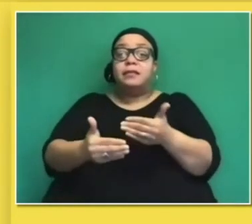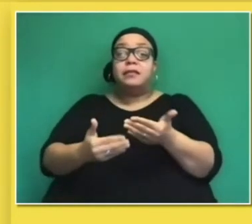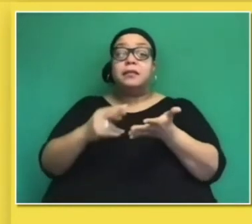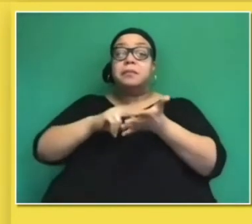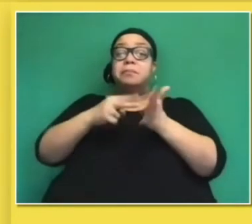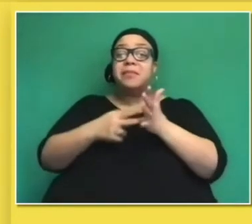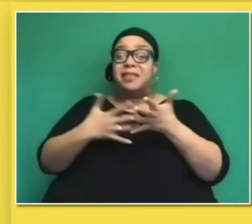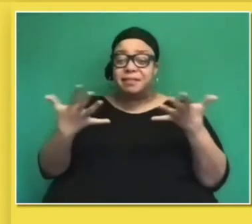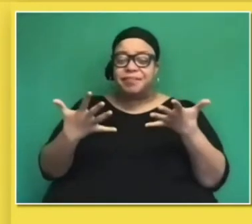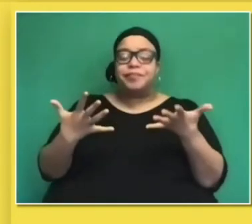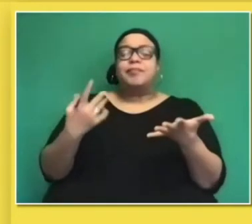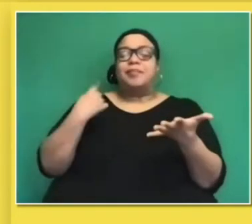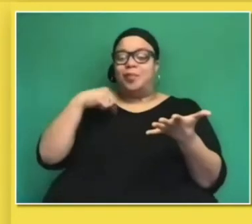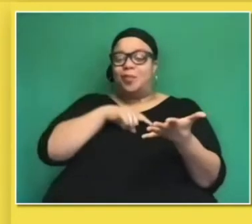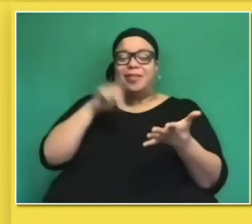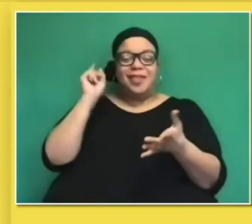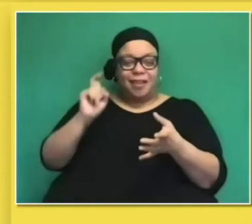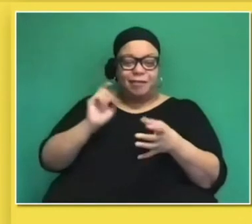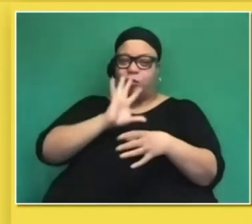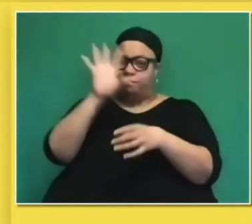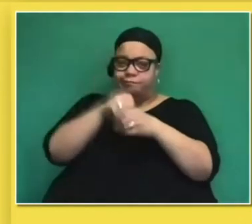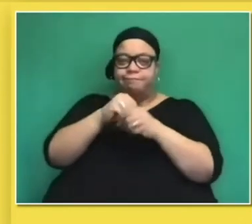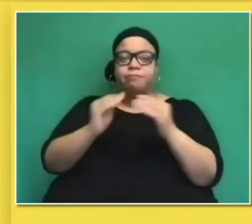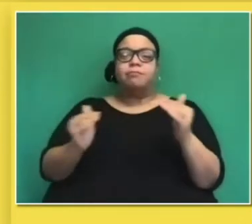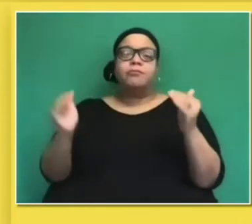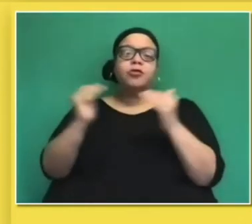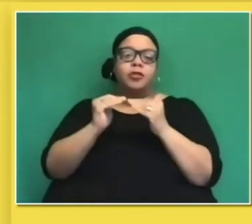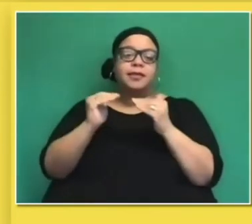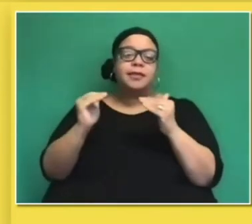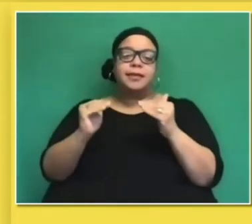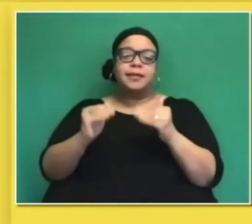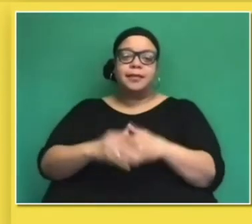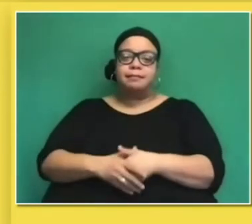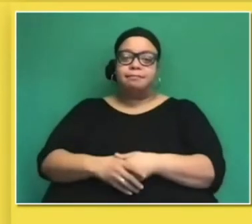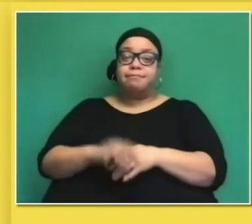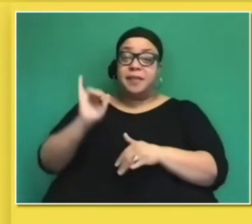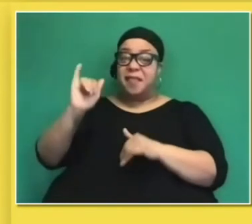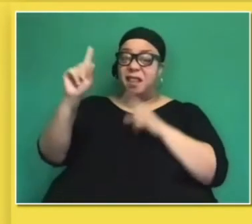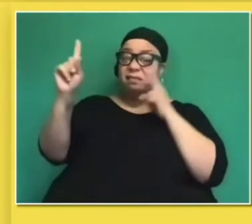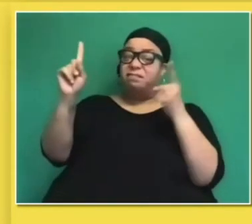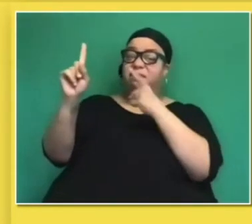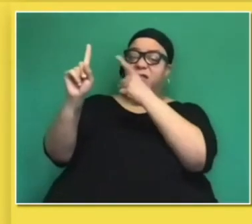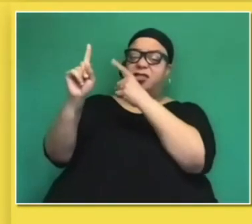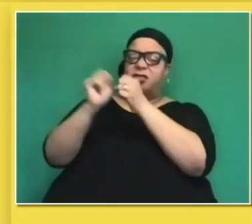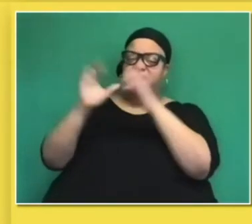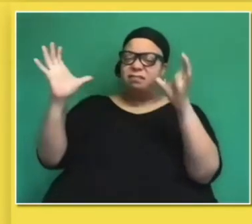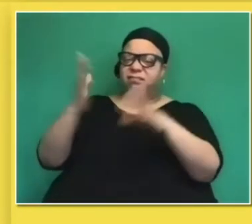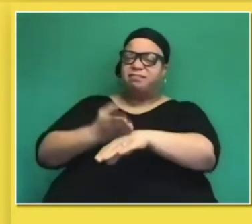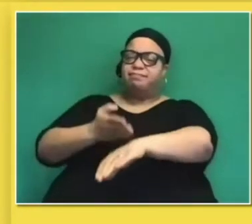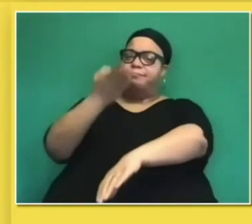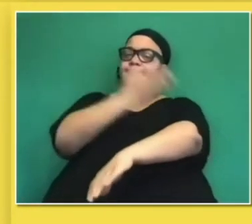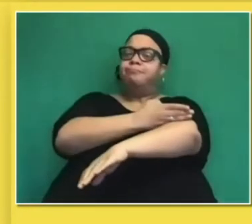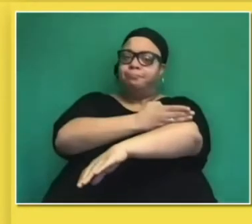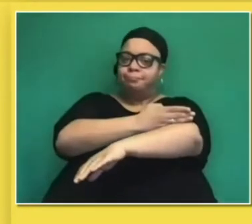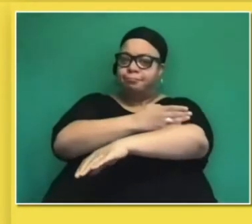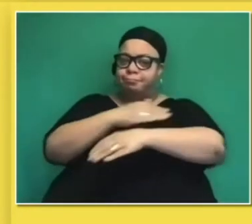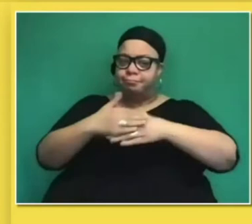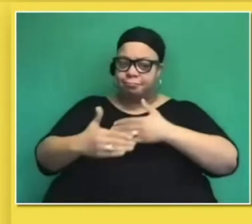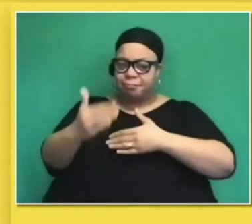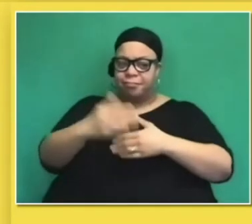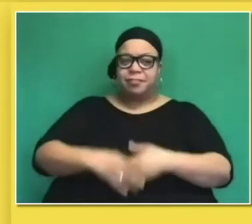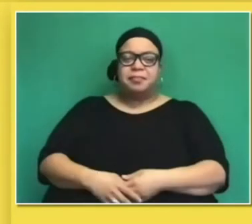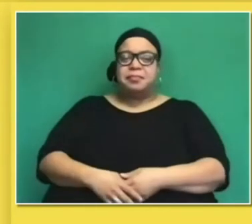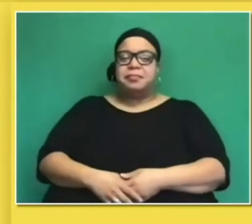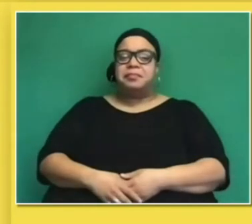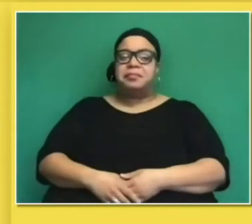they do bend toward righteousness. But we have to do like a waiter who waits in a restaurant. We have to keep serving, keep doing the right